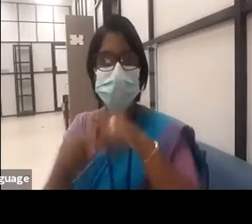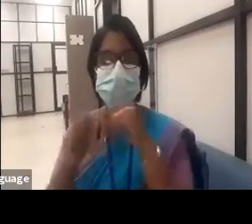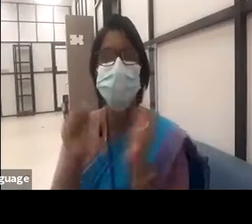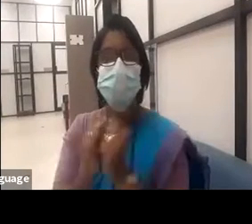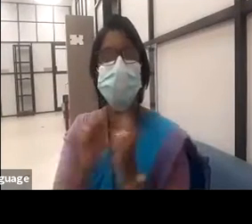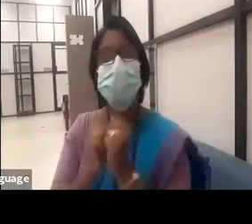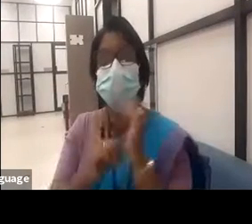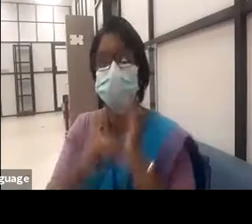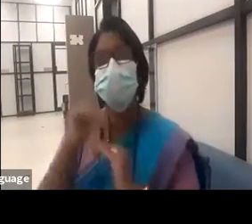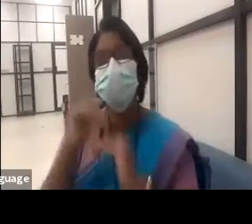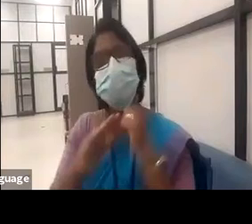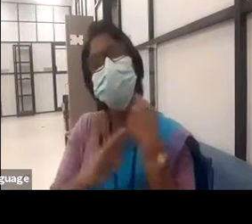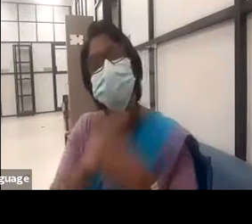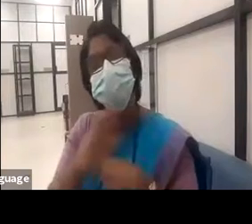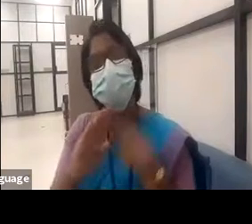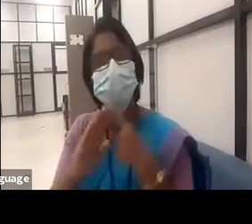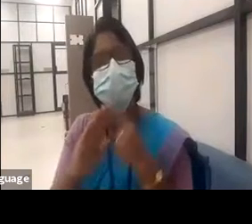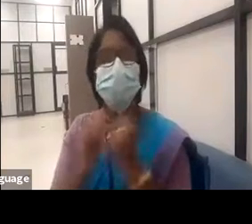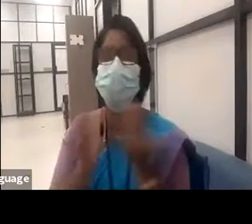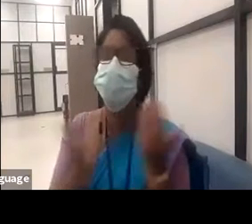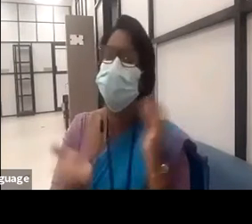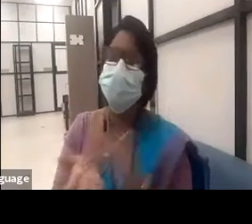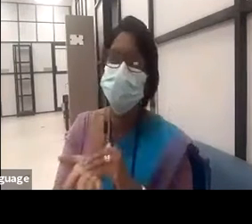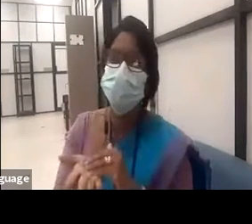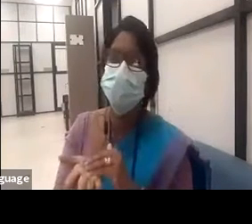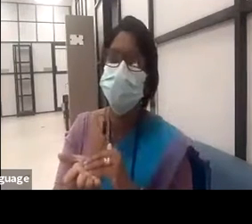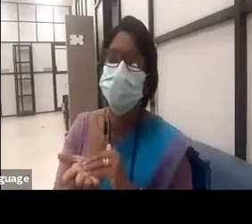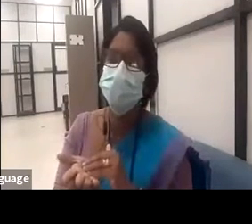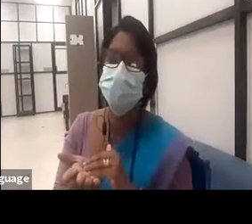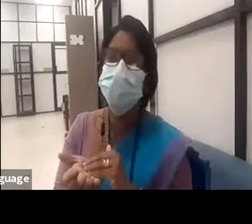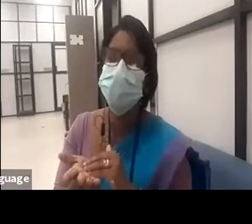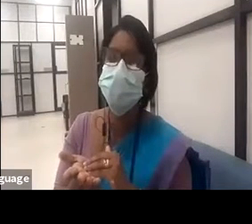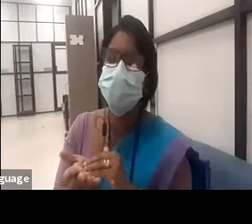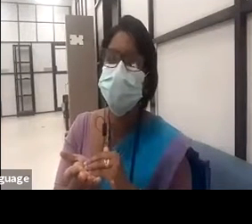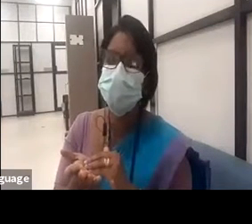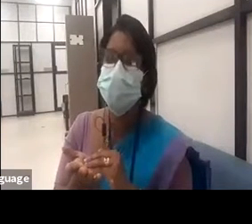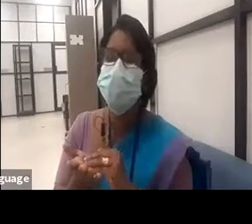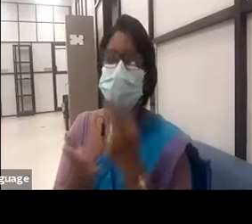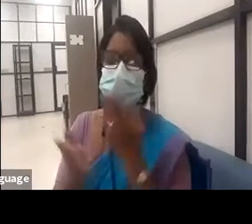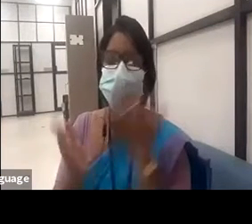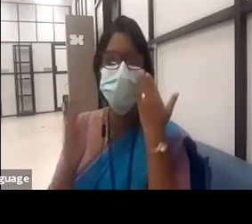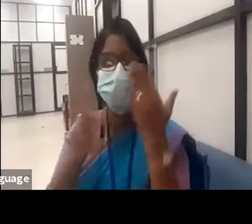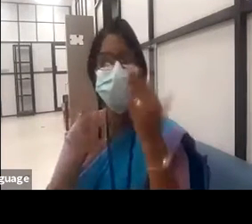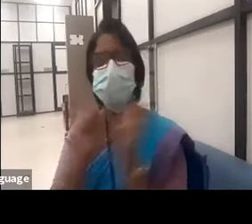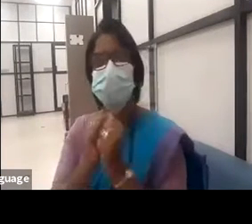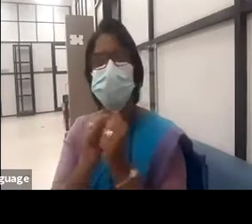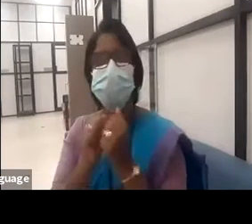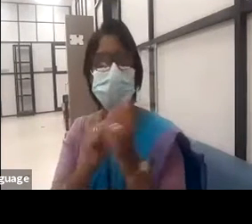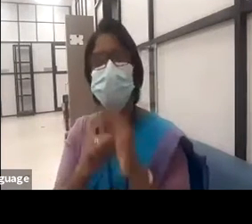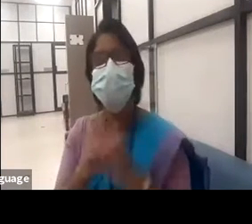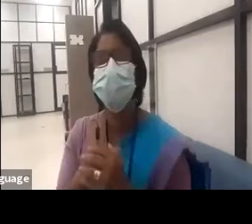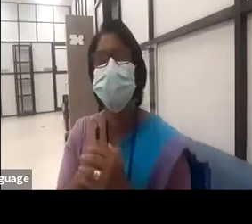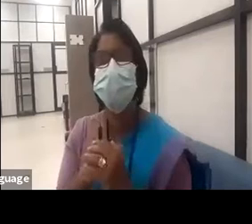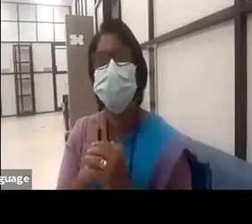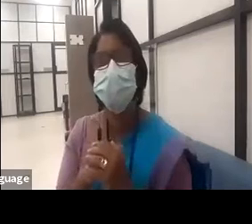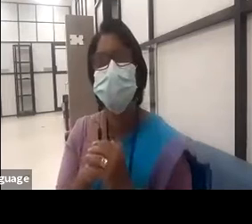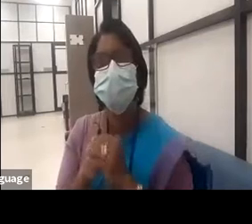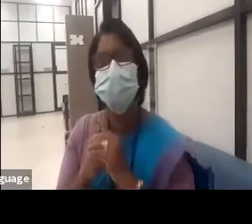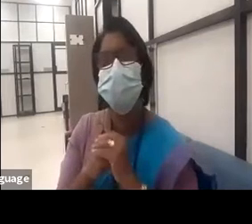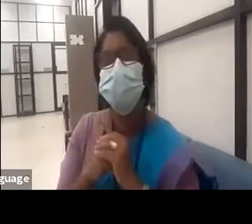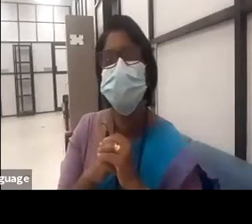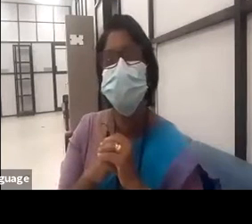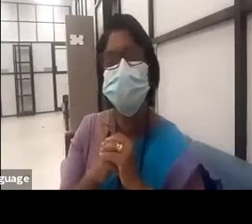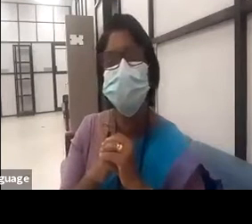a tendency to work in our silos. I would say whether it is in our government offices